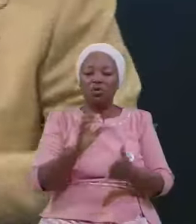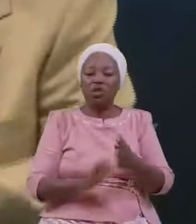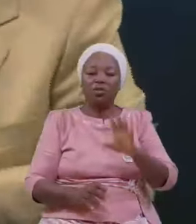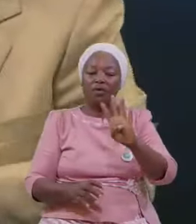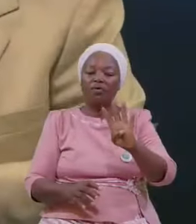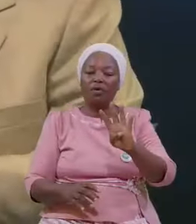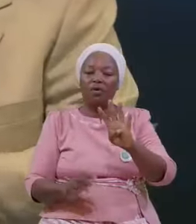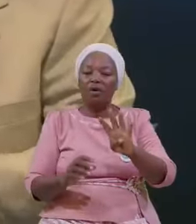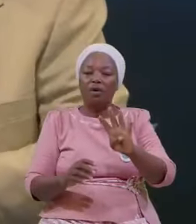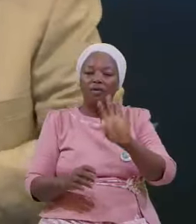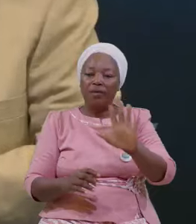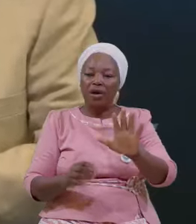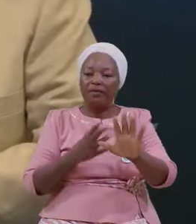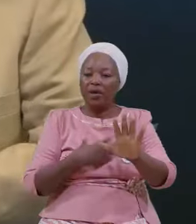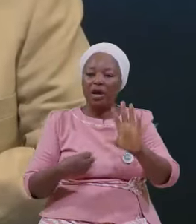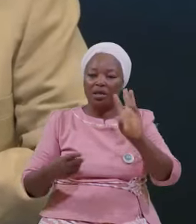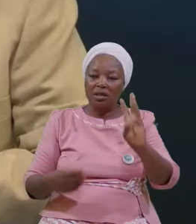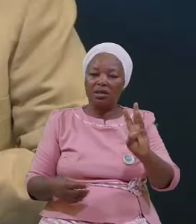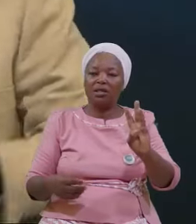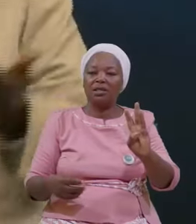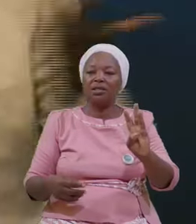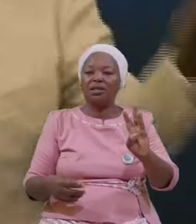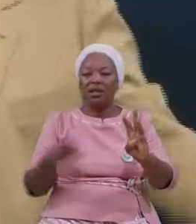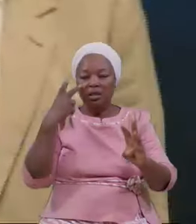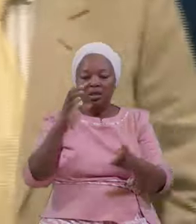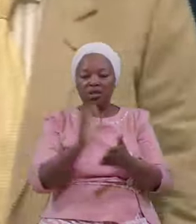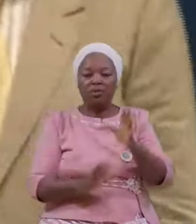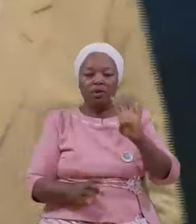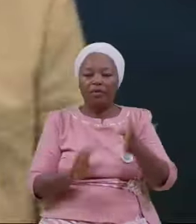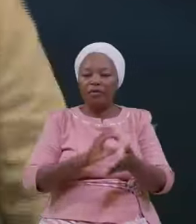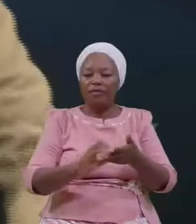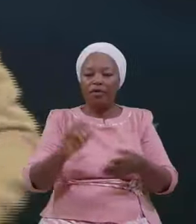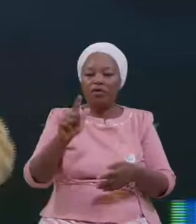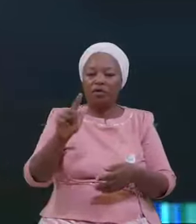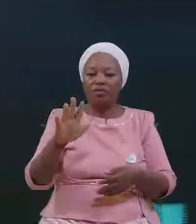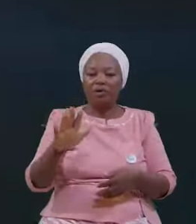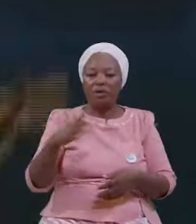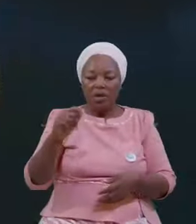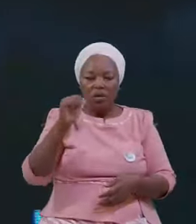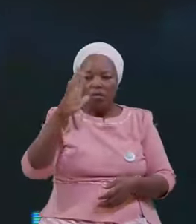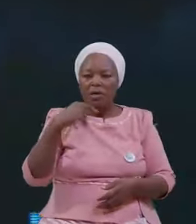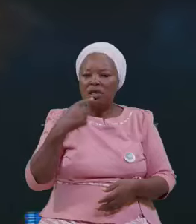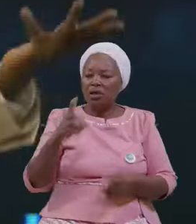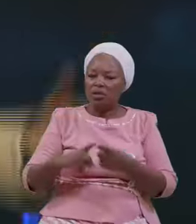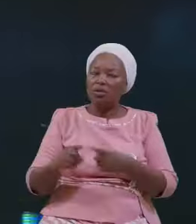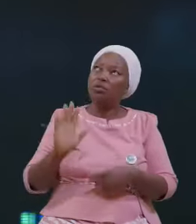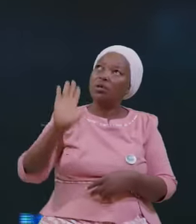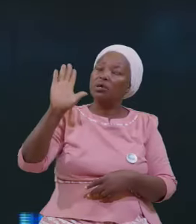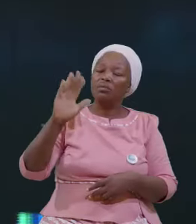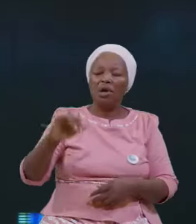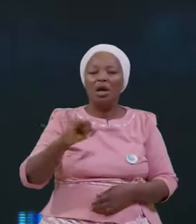chapter 6. Look at chapter 4. Verse 25, the woman says unto him, I